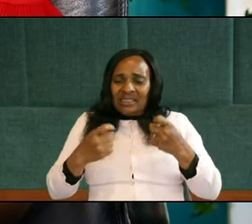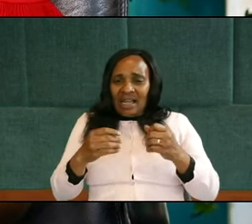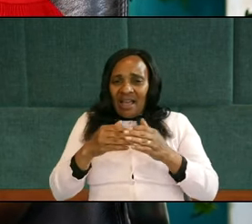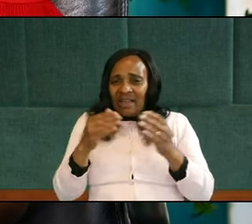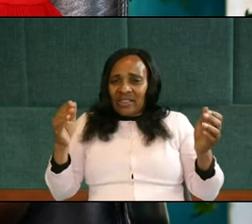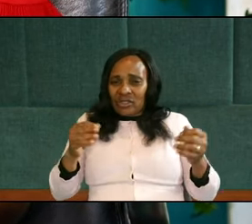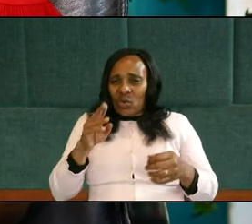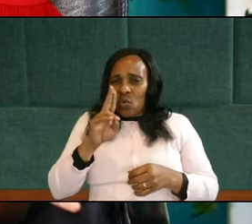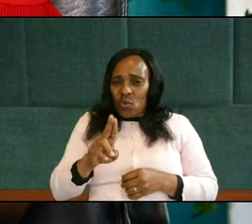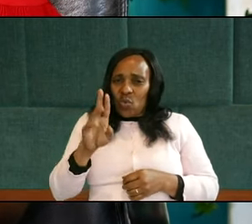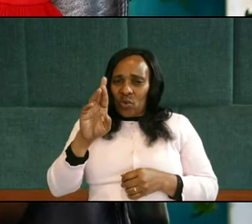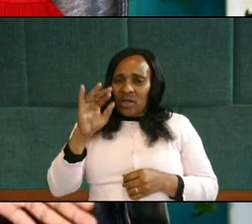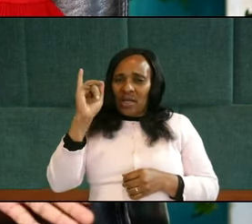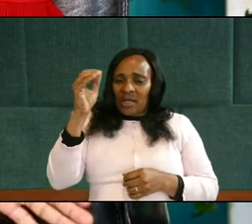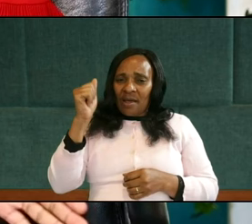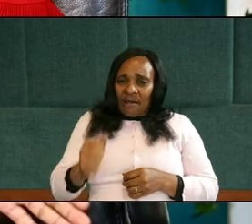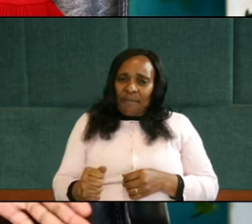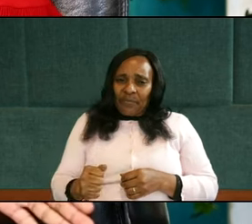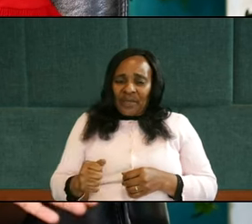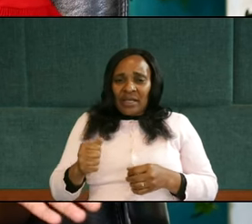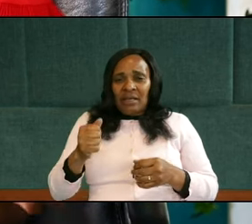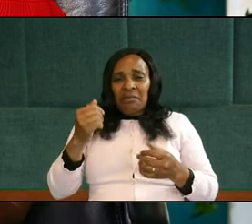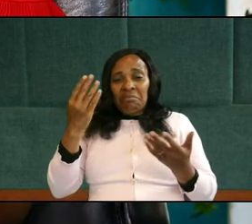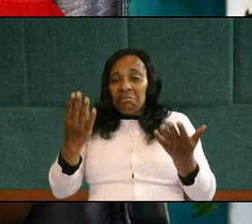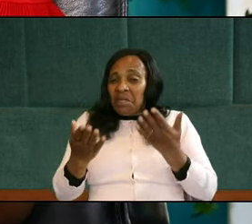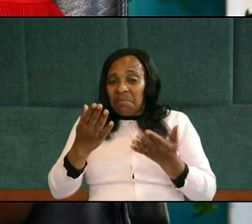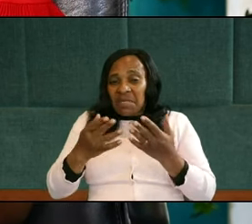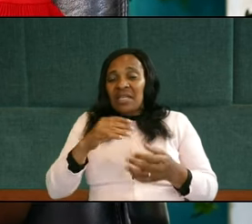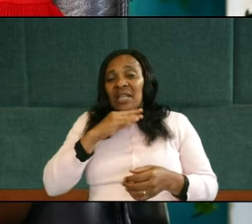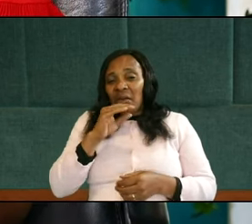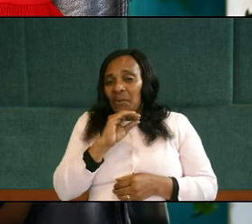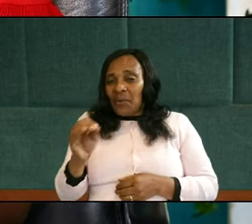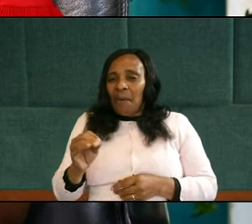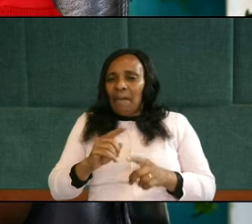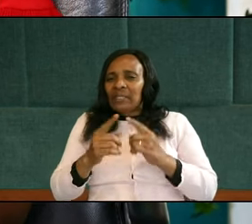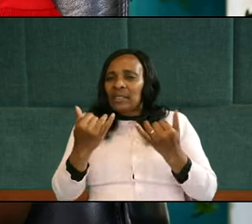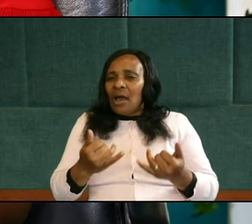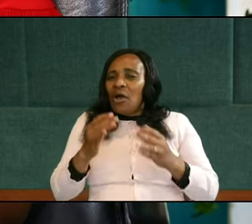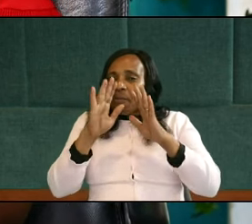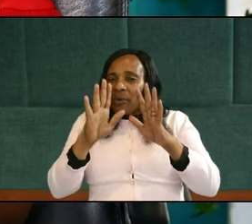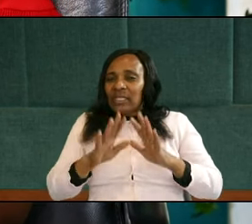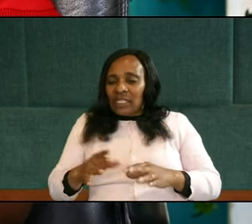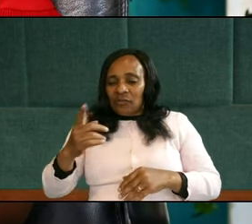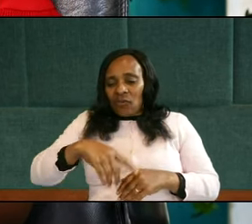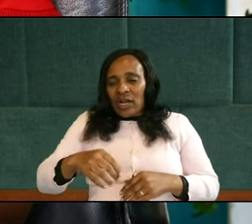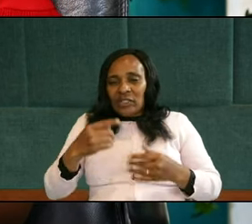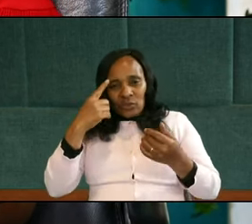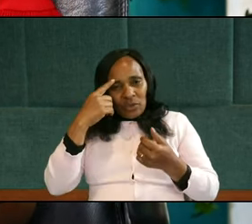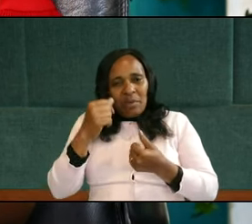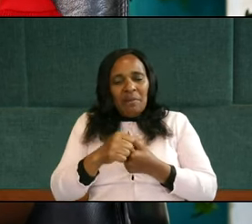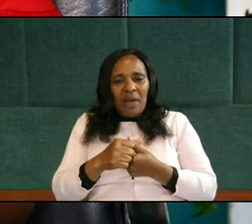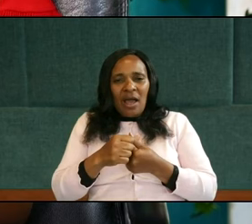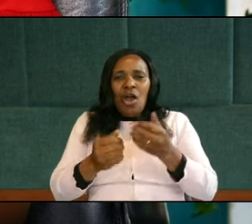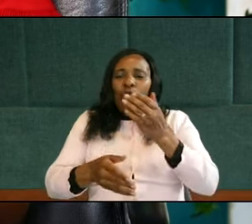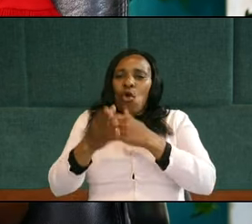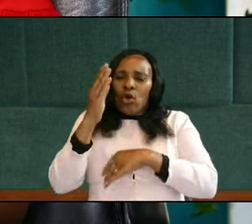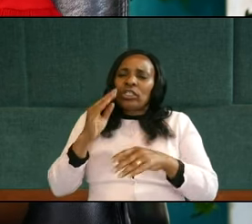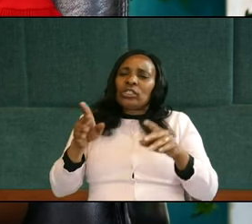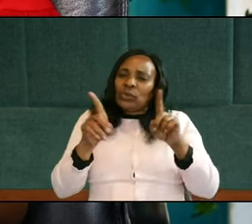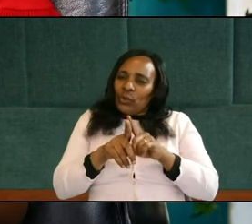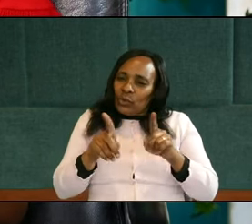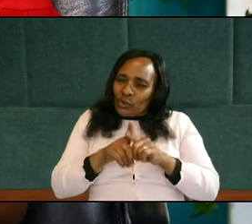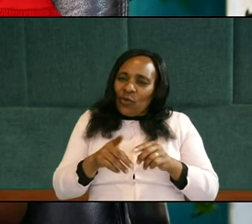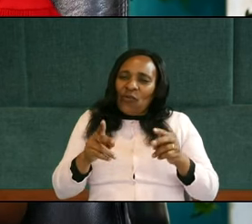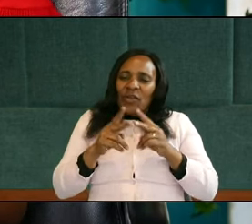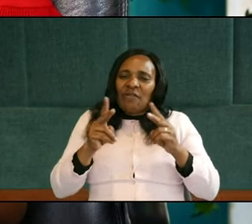Now, assuming that Uriah didn't die in battle, yeah? But now, it's important for us to remember that God is also